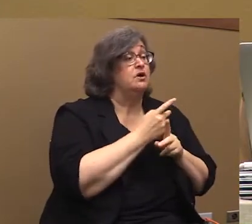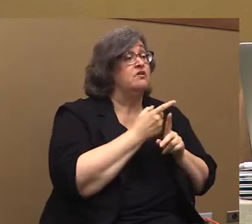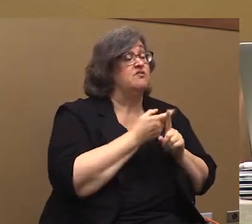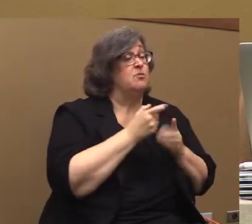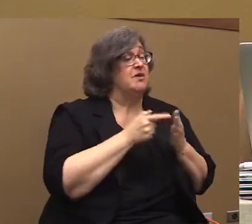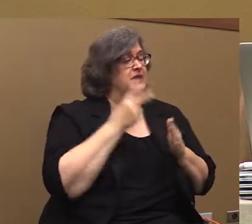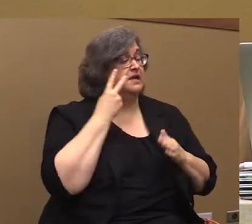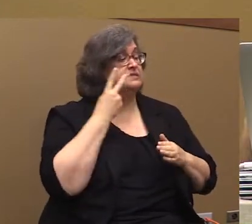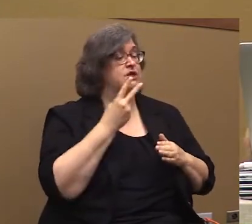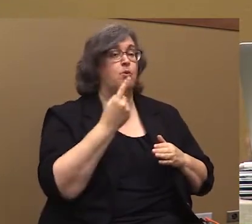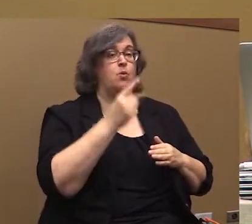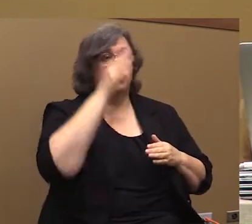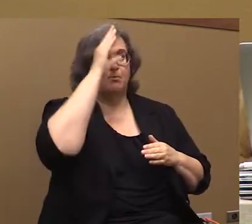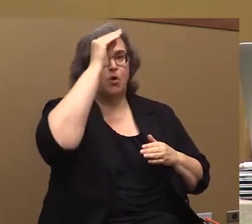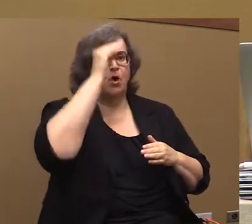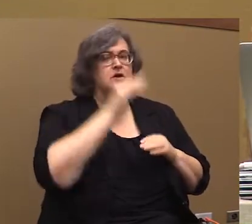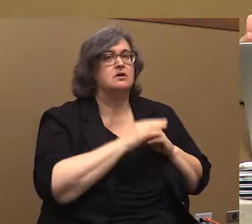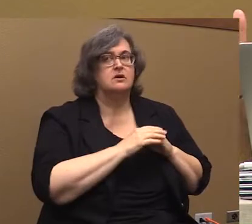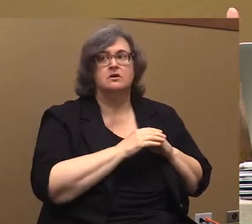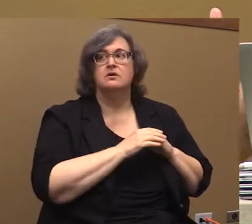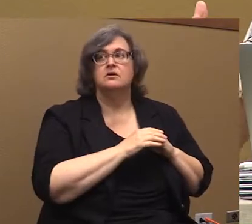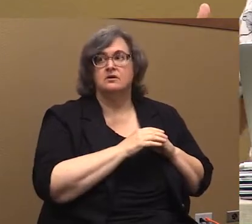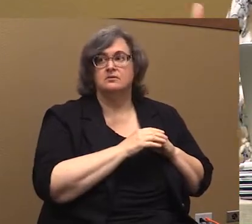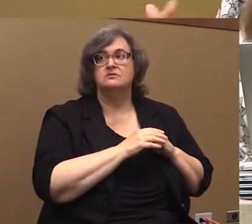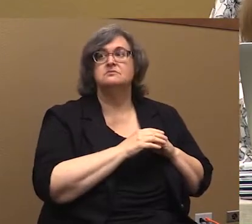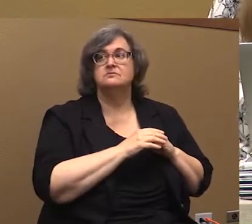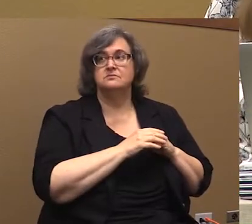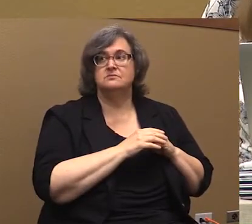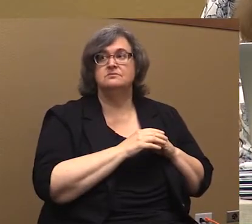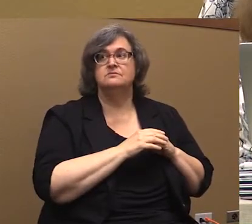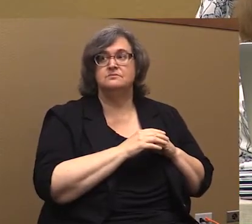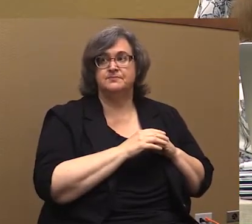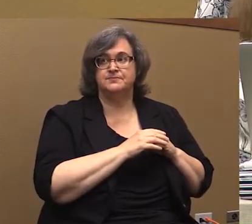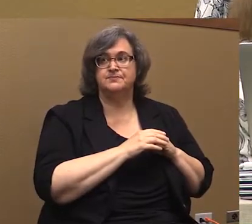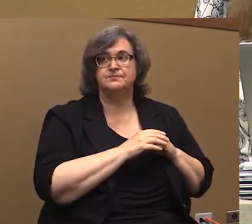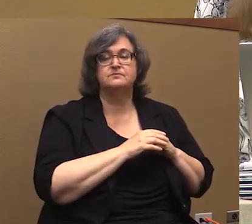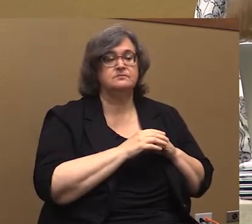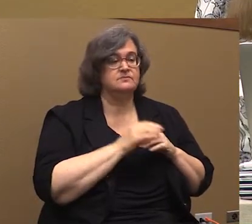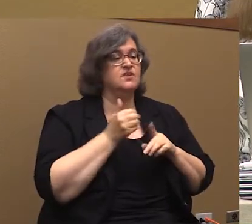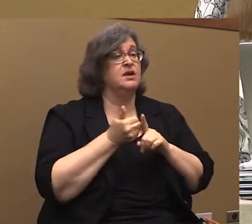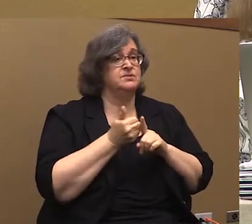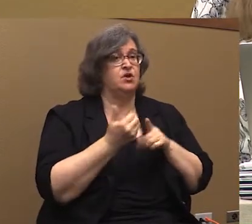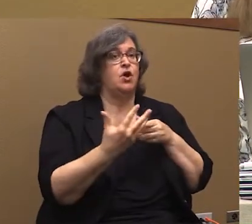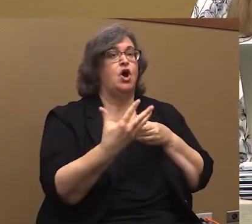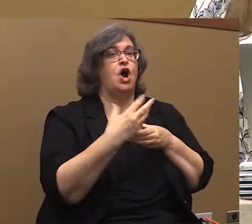to, figure it out from what they see. Like one boy, he